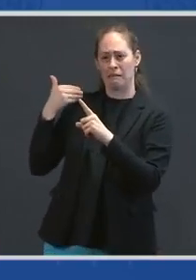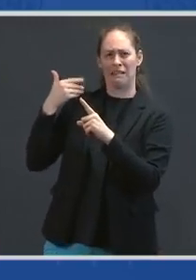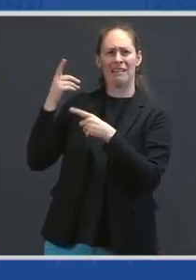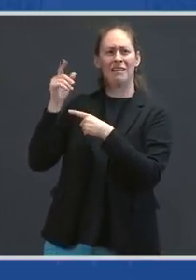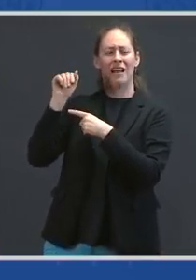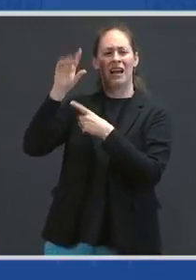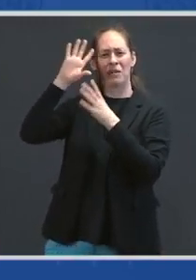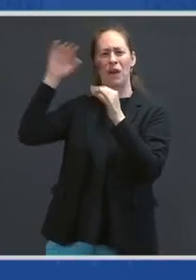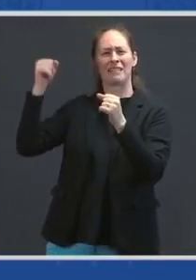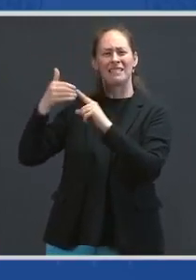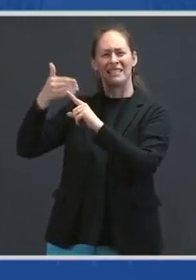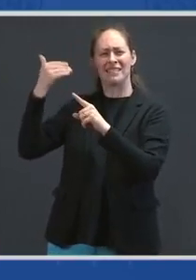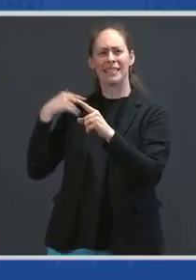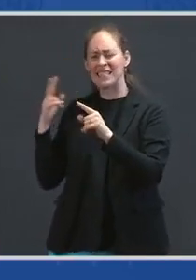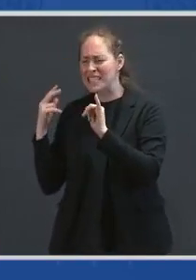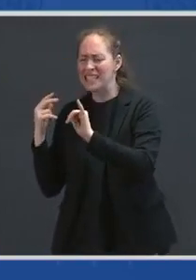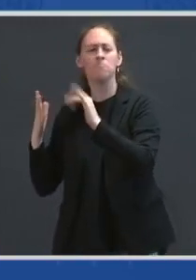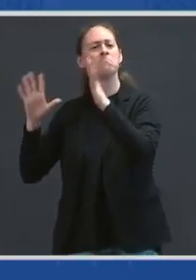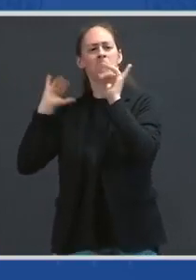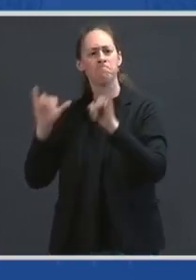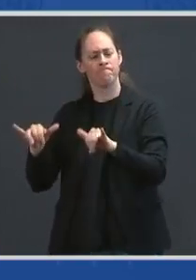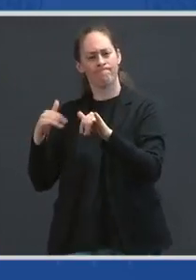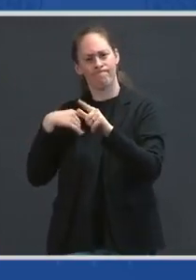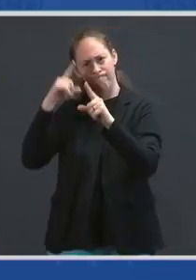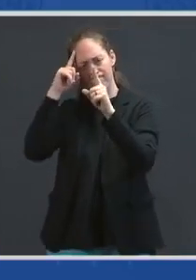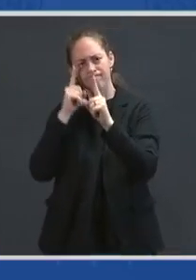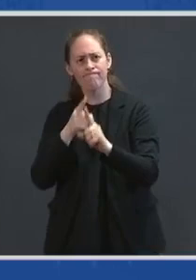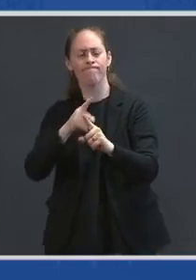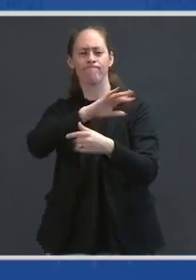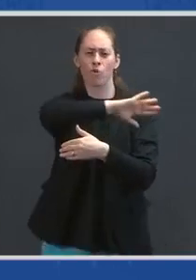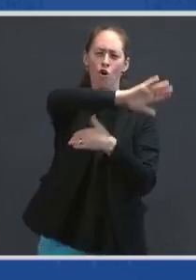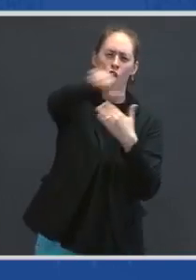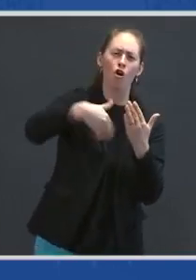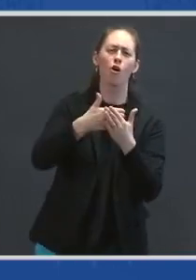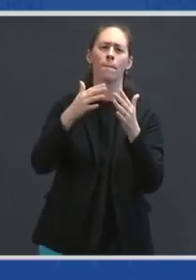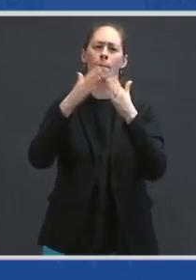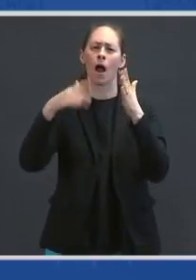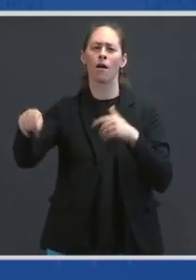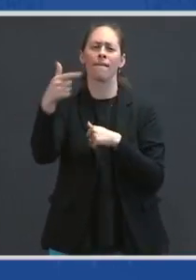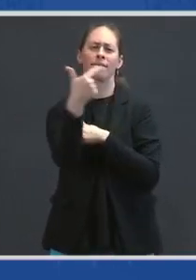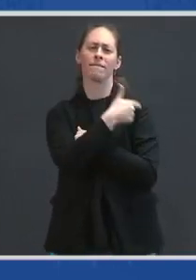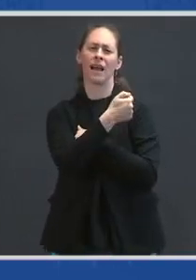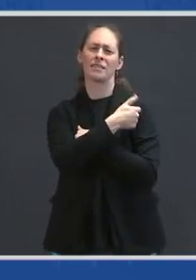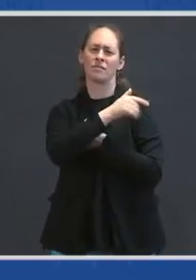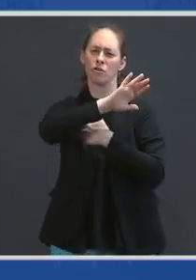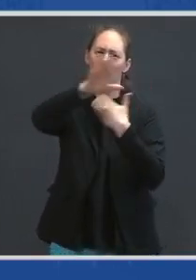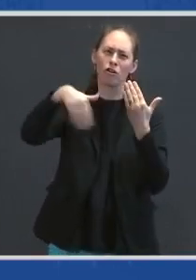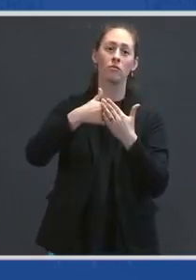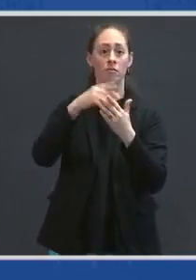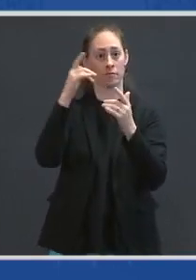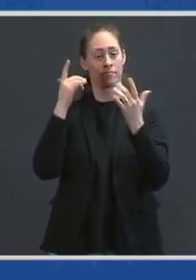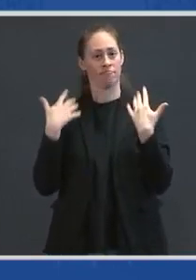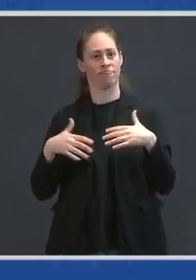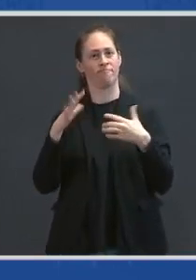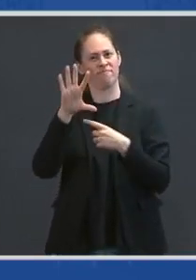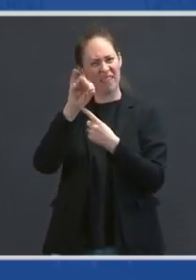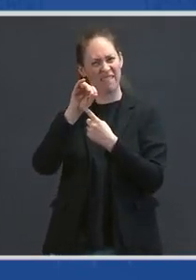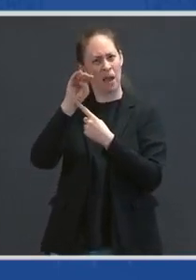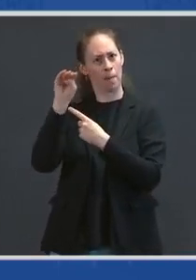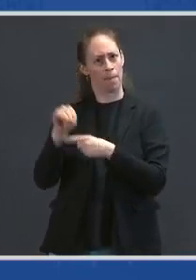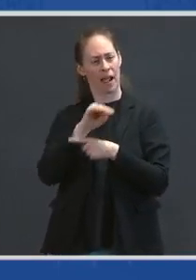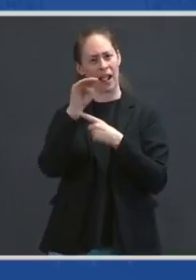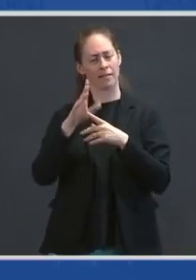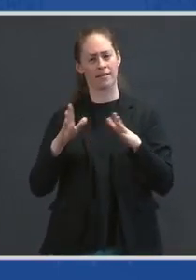And every time we administer another 50 million shots, I'm going to use that milestone to report to the American people on